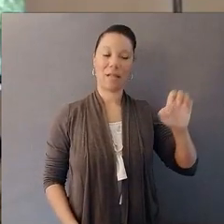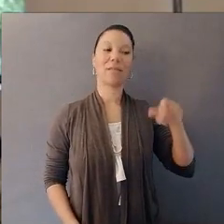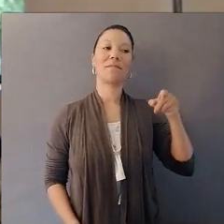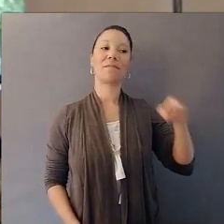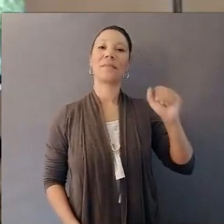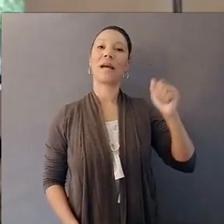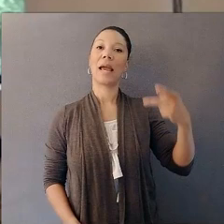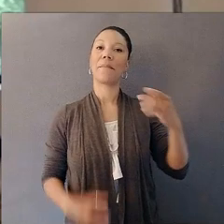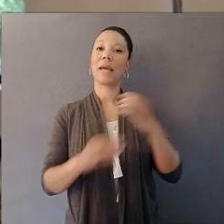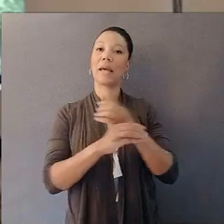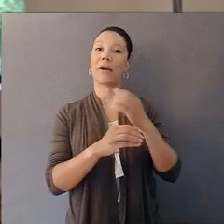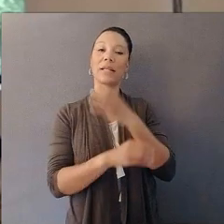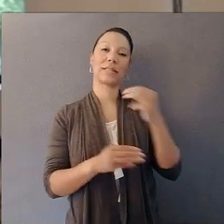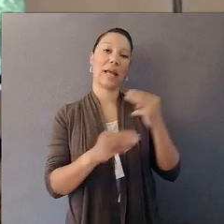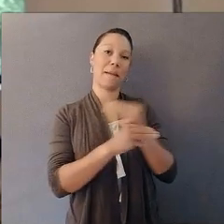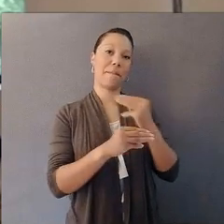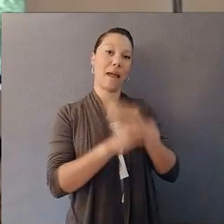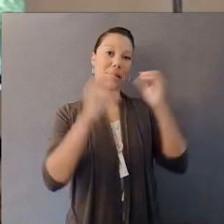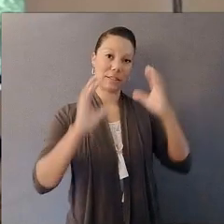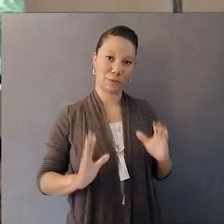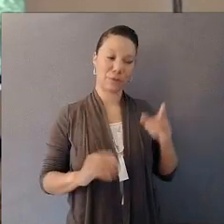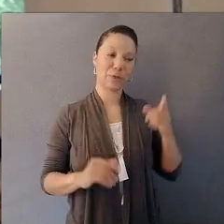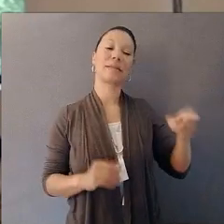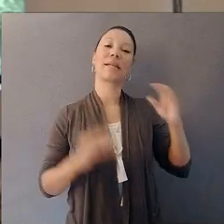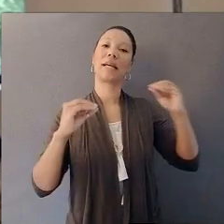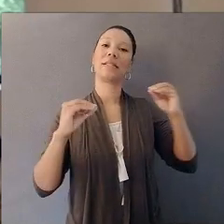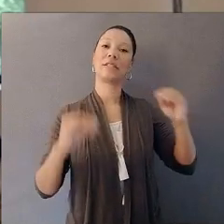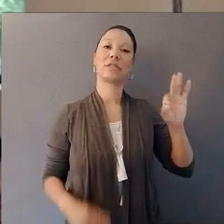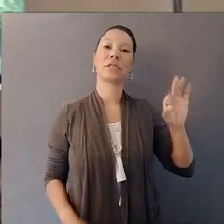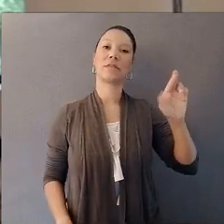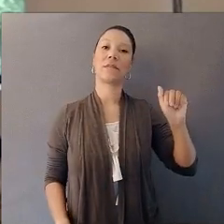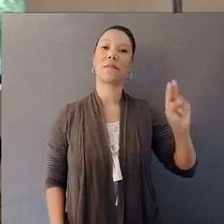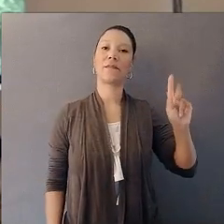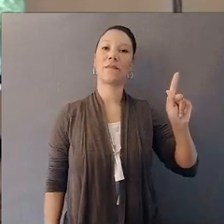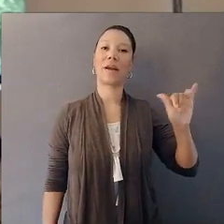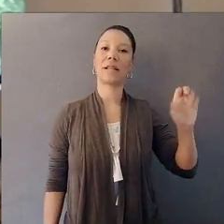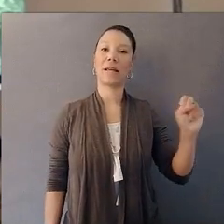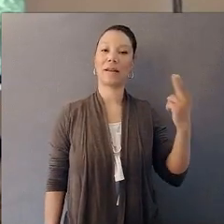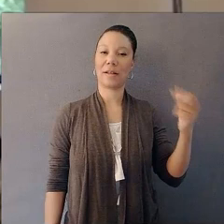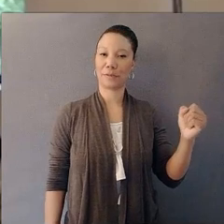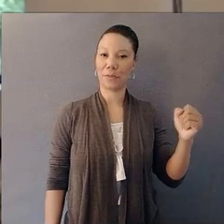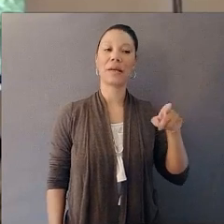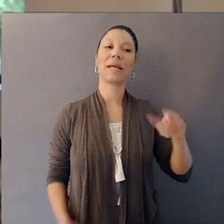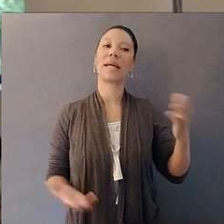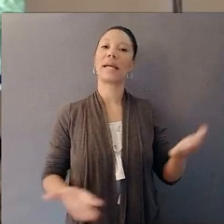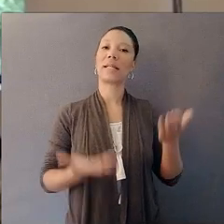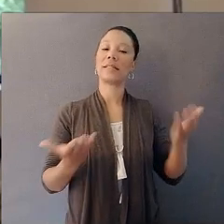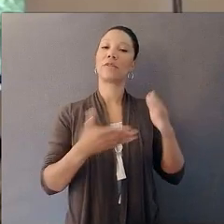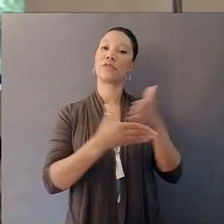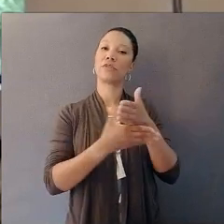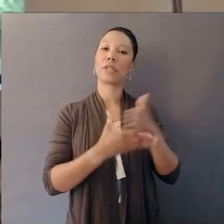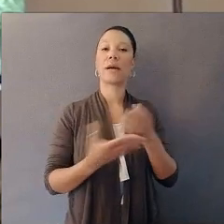math teacher. He teaches at Franklin High School, and he's here to share us some of the successes,